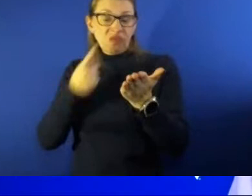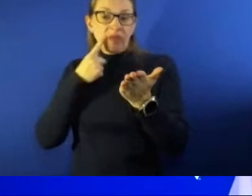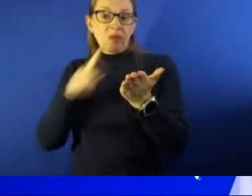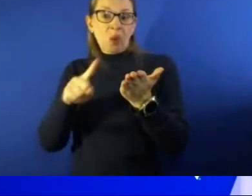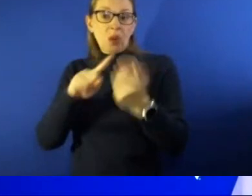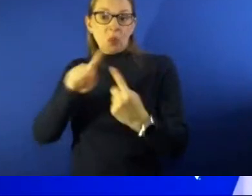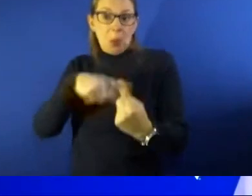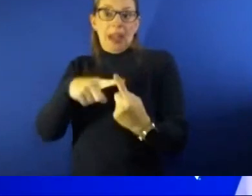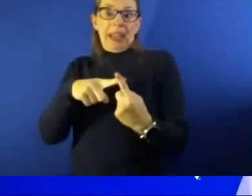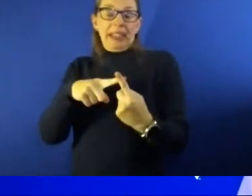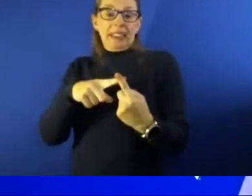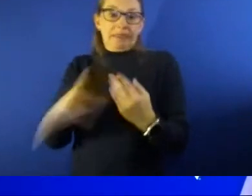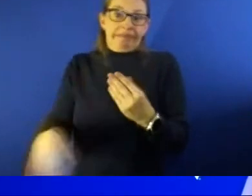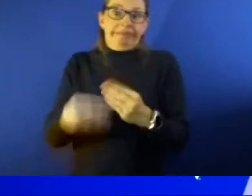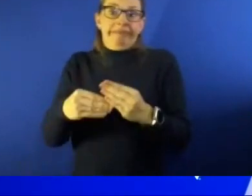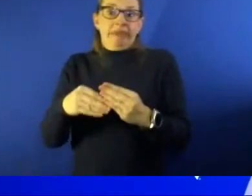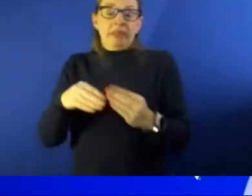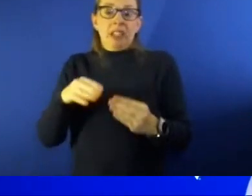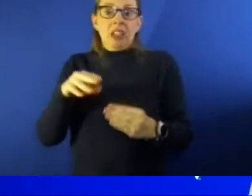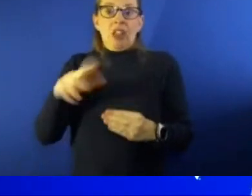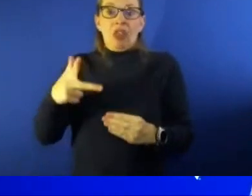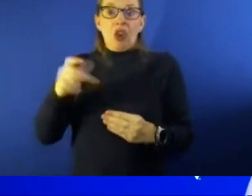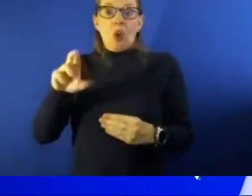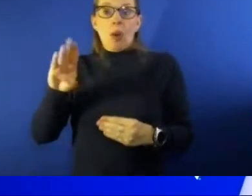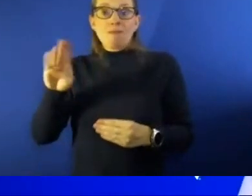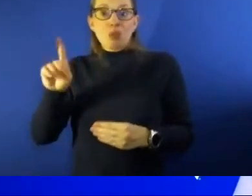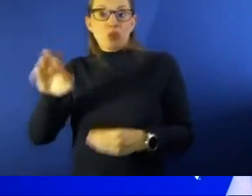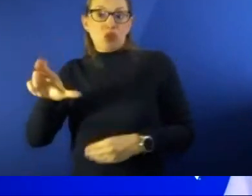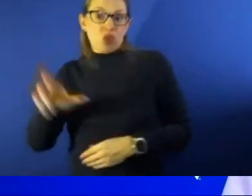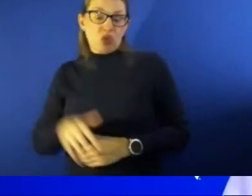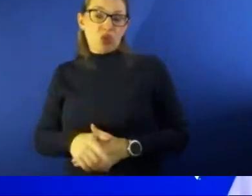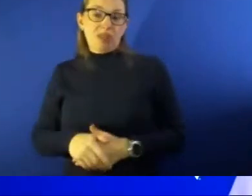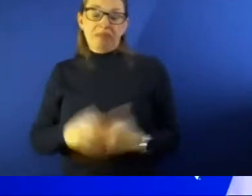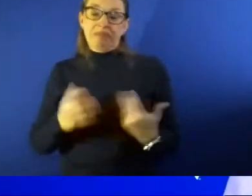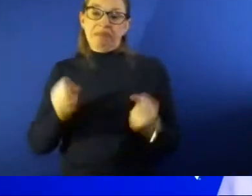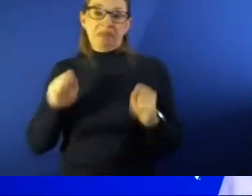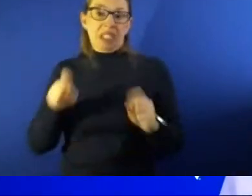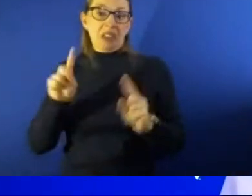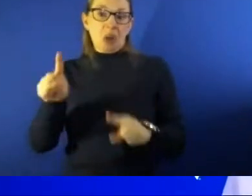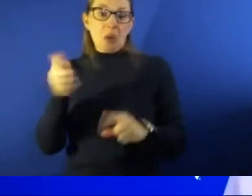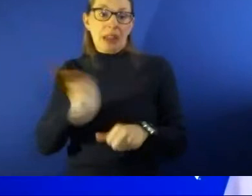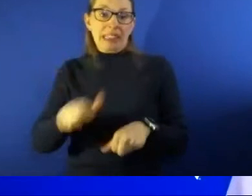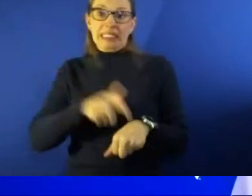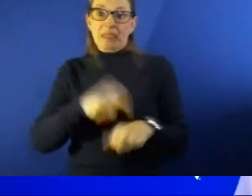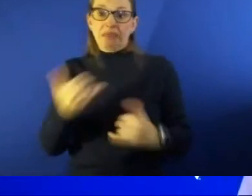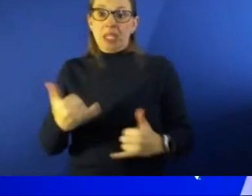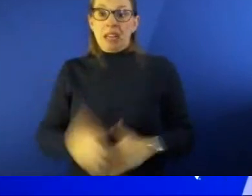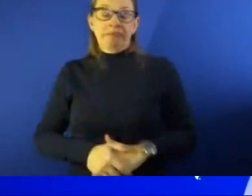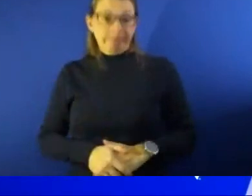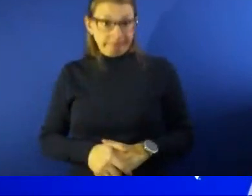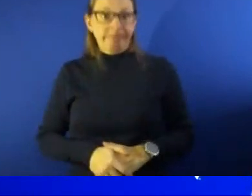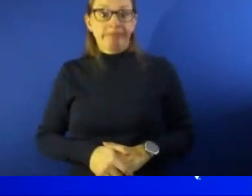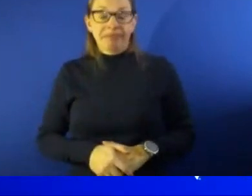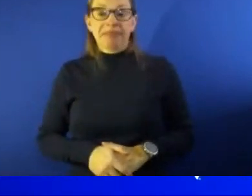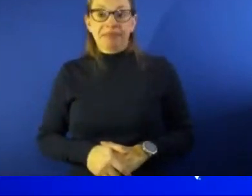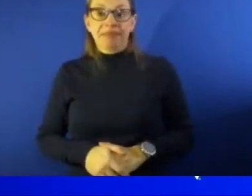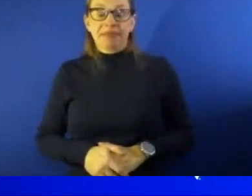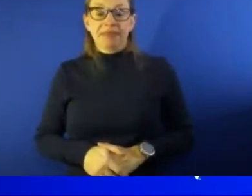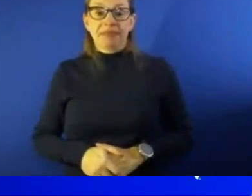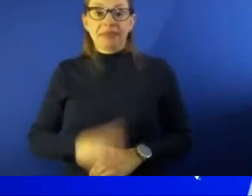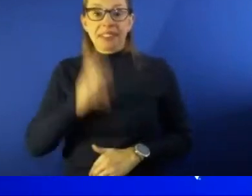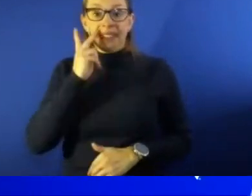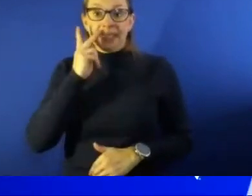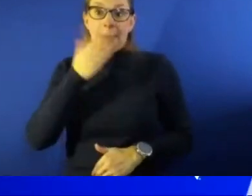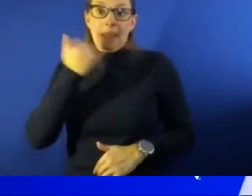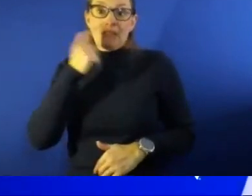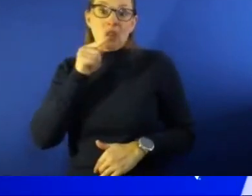an additional dose or booster vaccination. So you could go at any point in time right now and kind of just see what is best for you and your